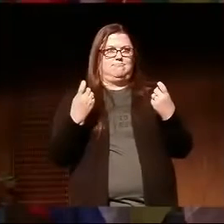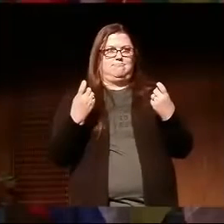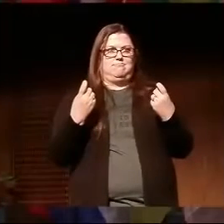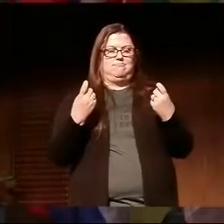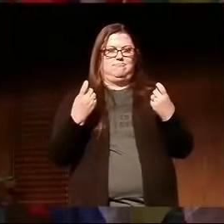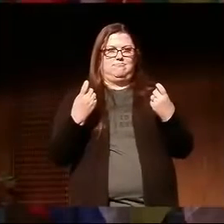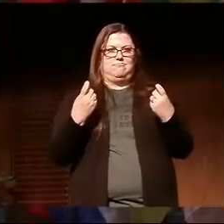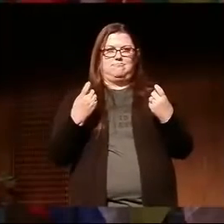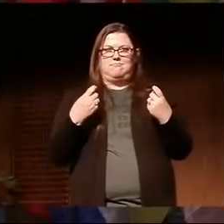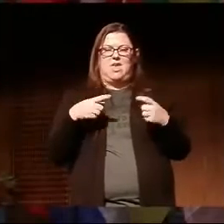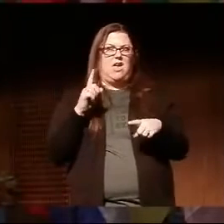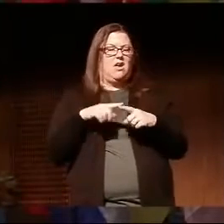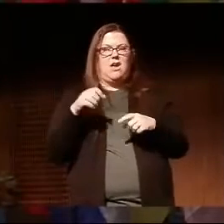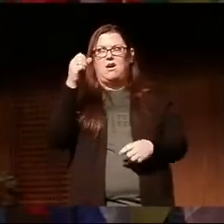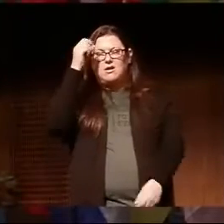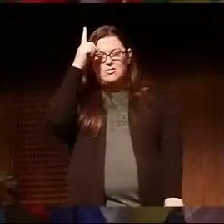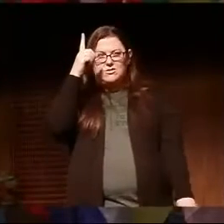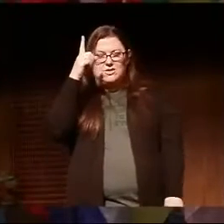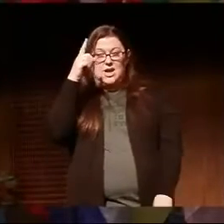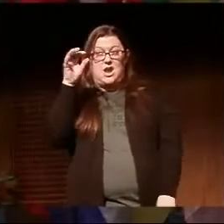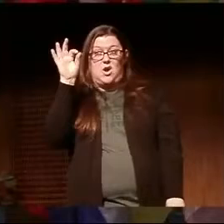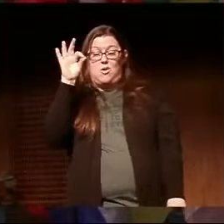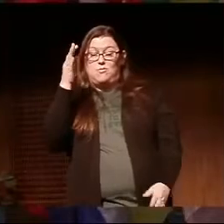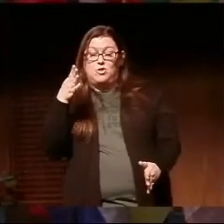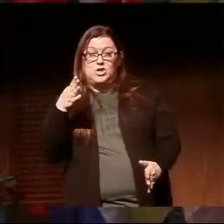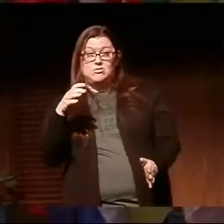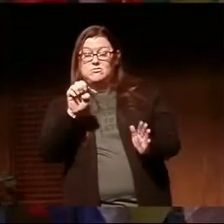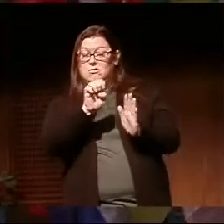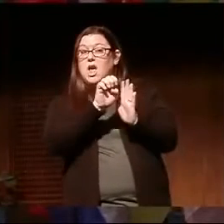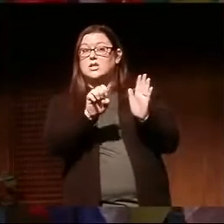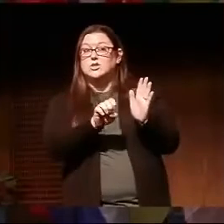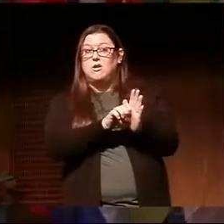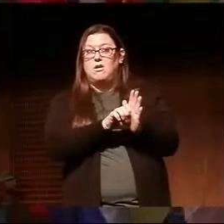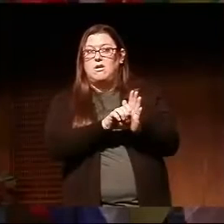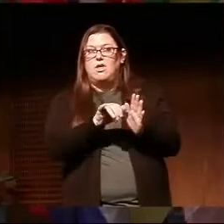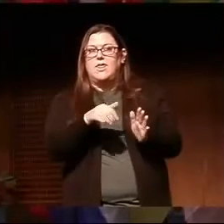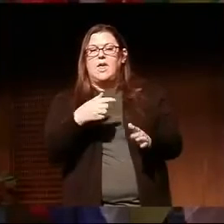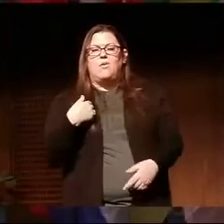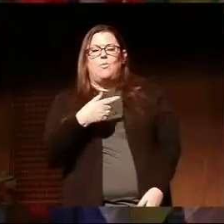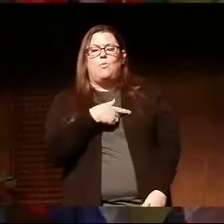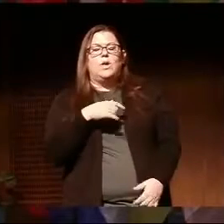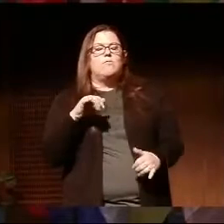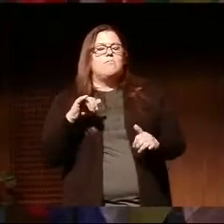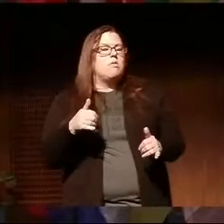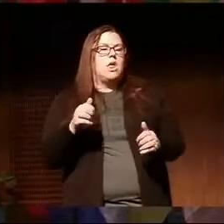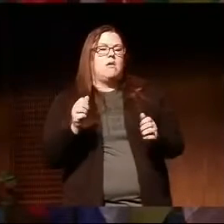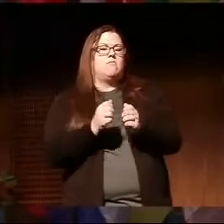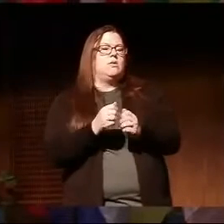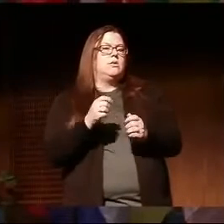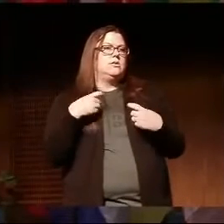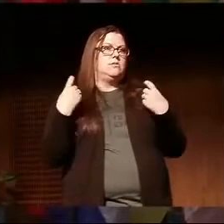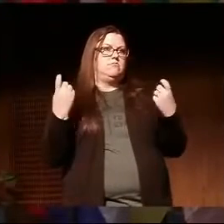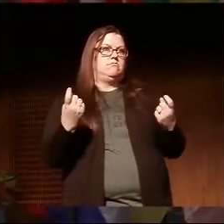It boggles my mind, preacher, elder, that we would play at sin.